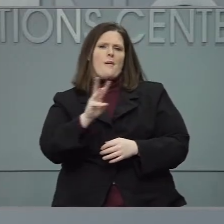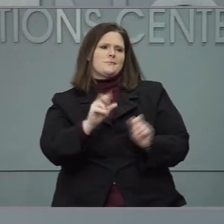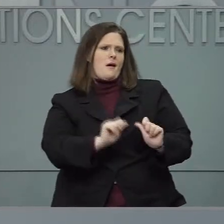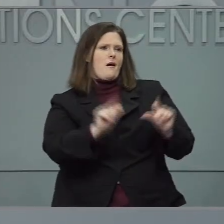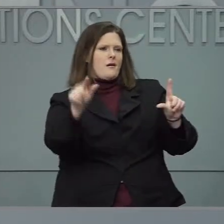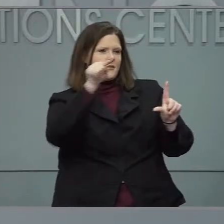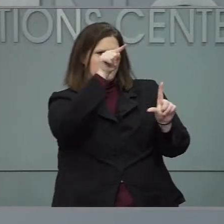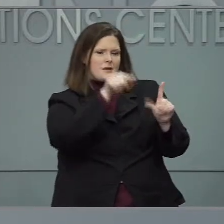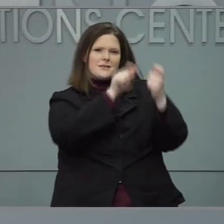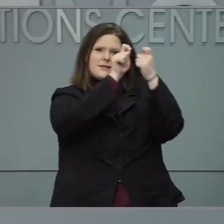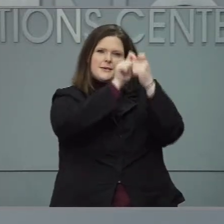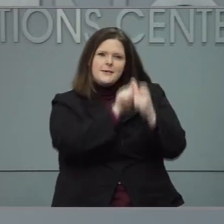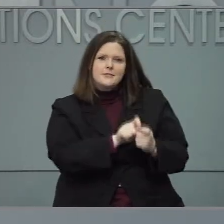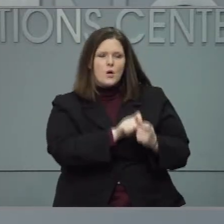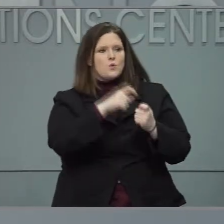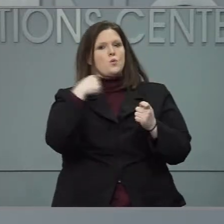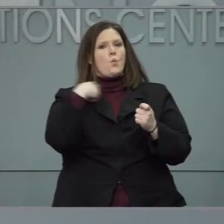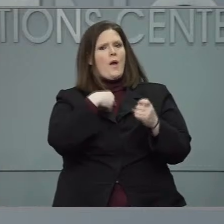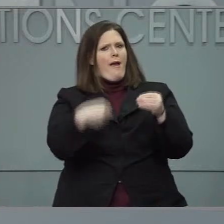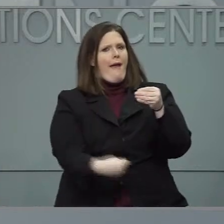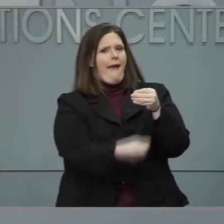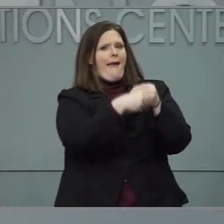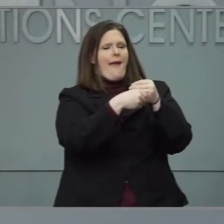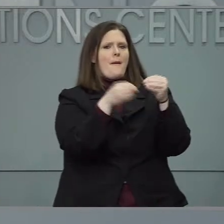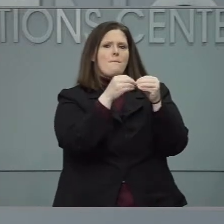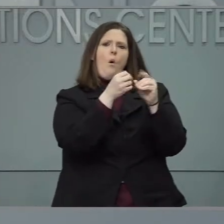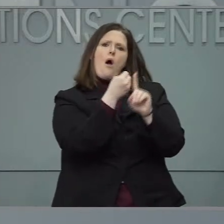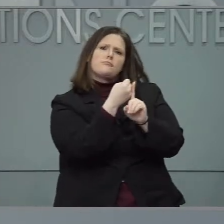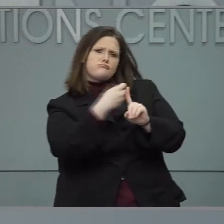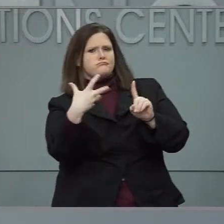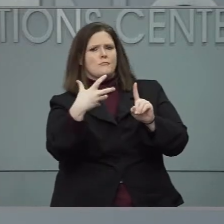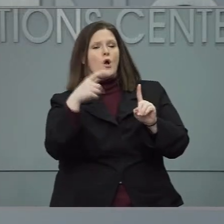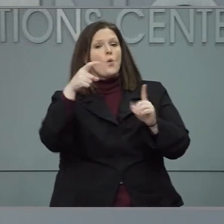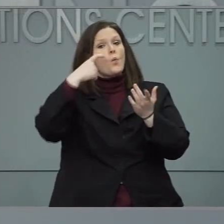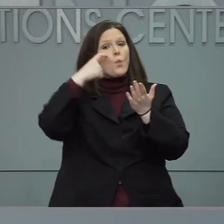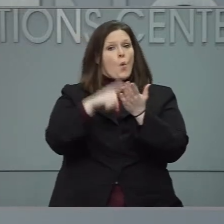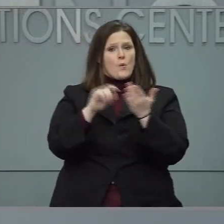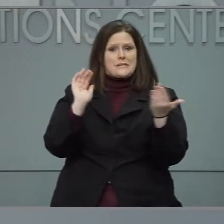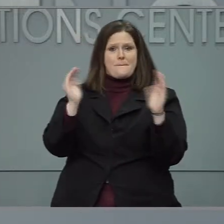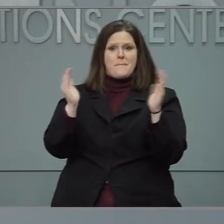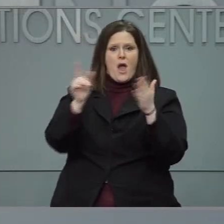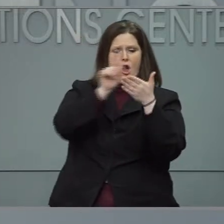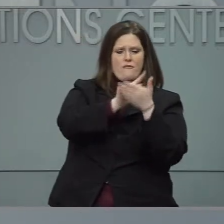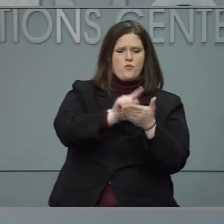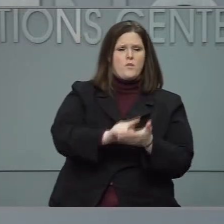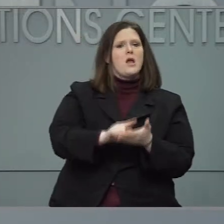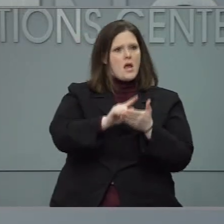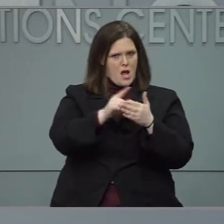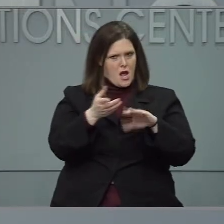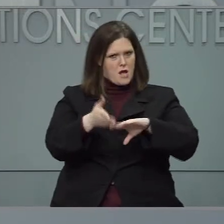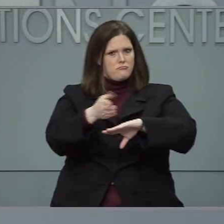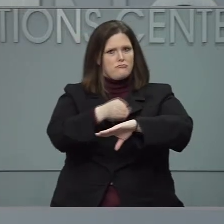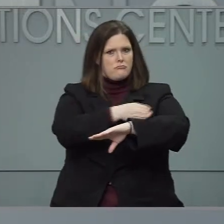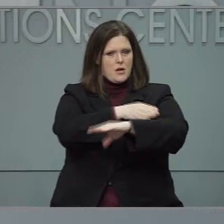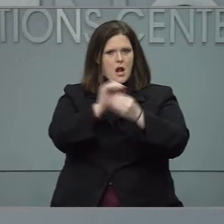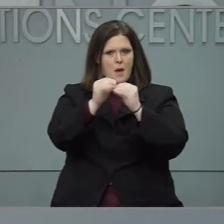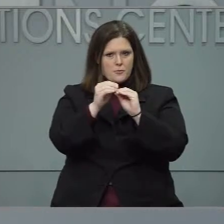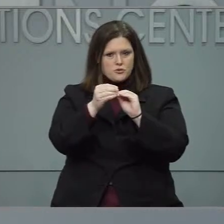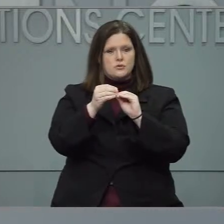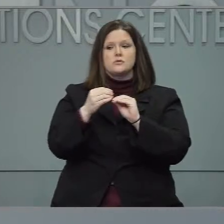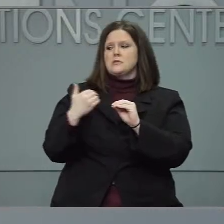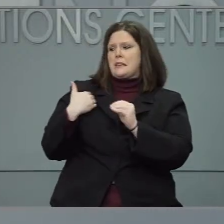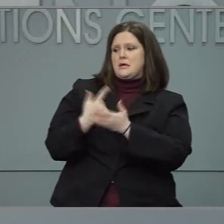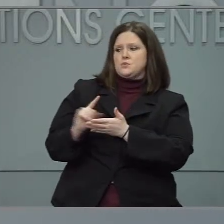are making progress week over week. And this past week, we were able to reach a larger percentage of our